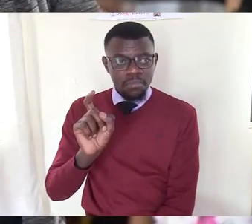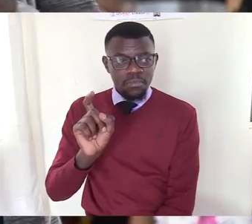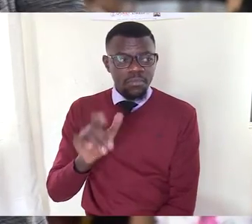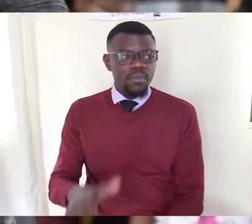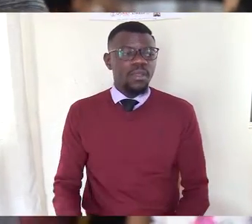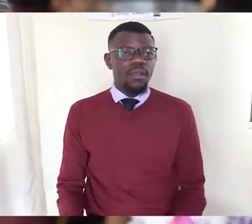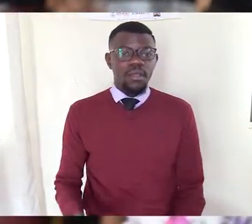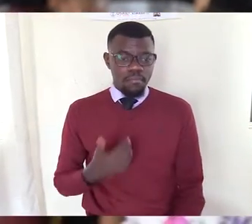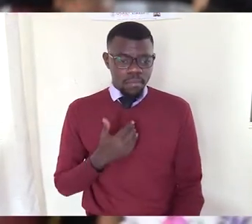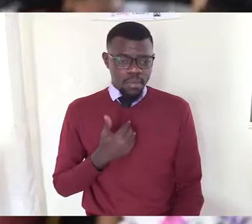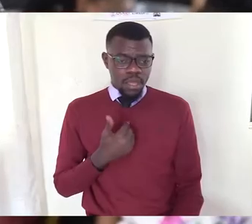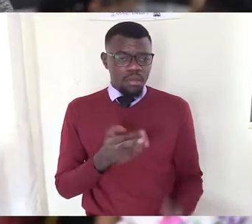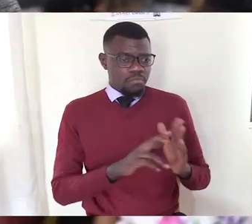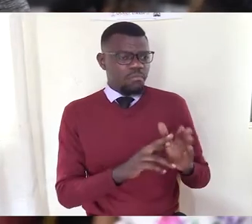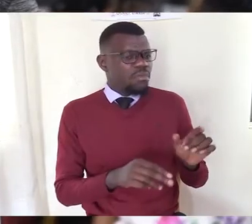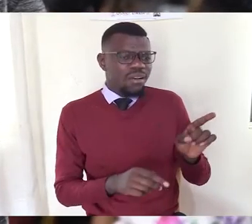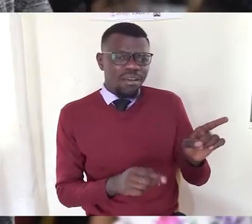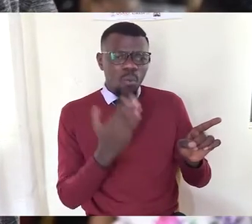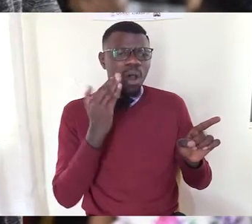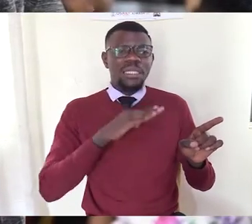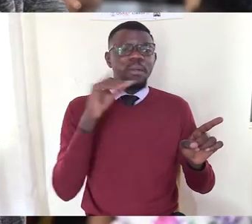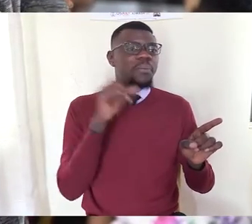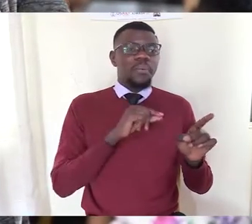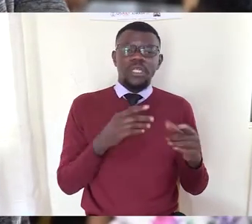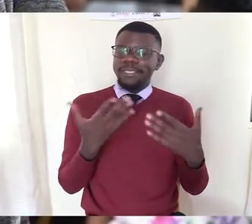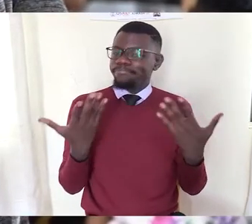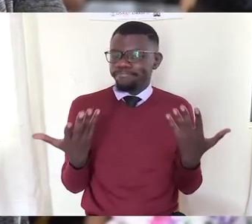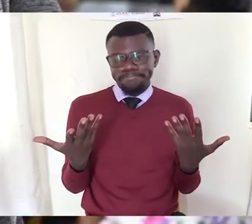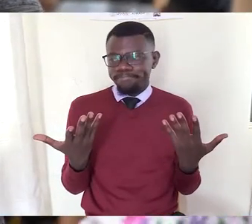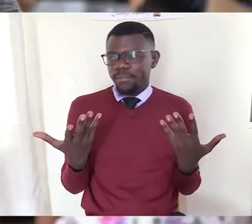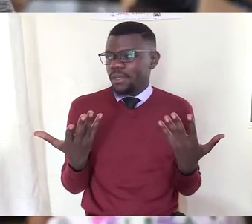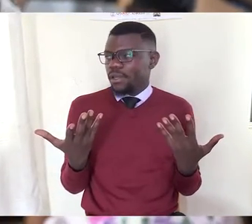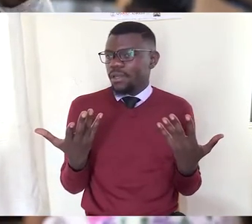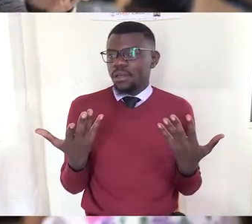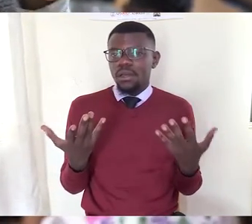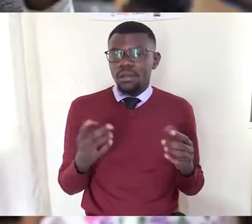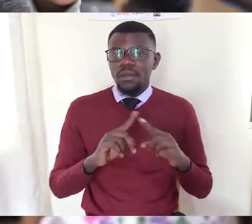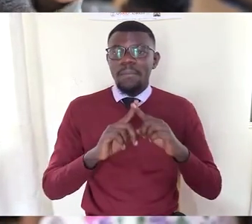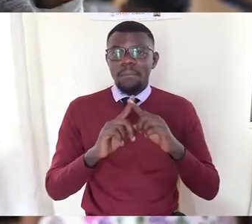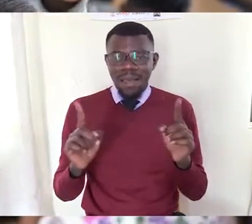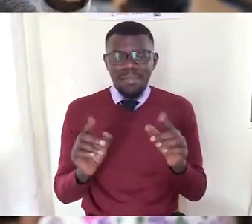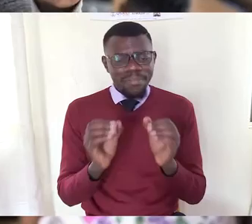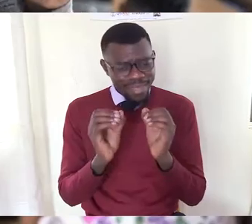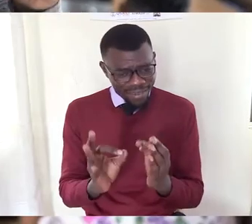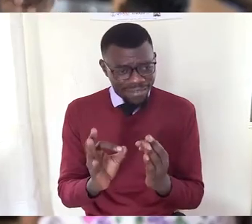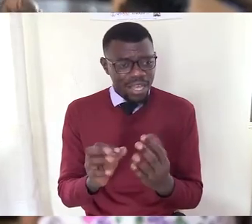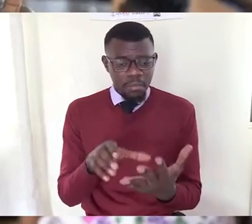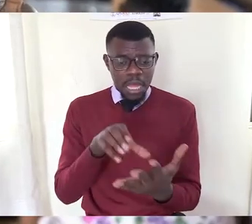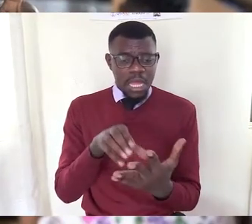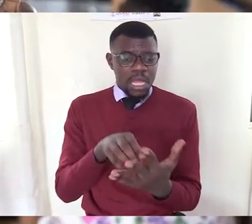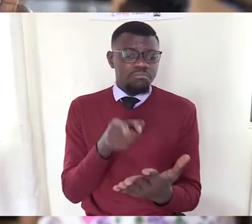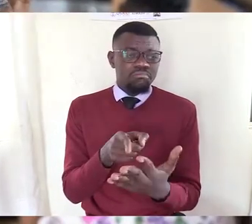I am speaking for Lucy because she's no longer there to speak for herself. But if this case can be able to support